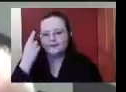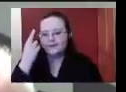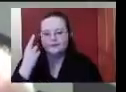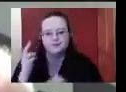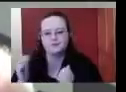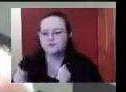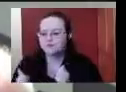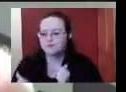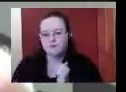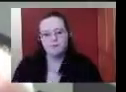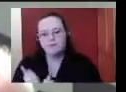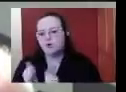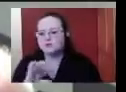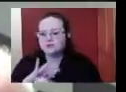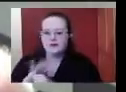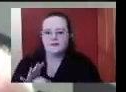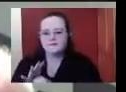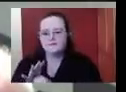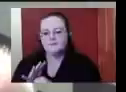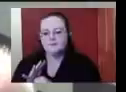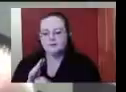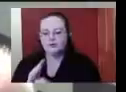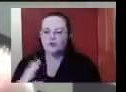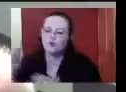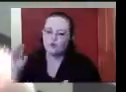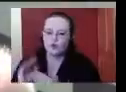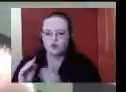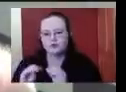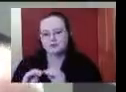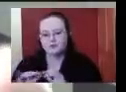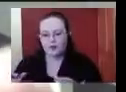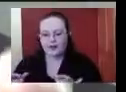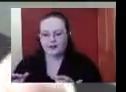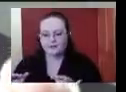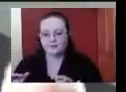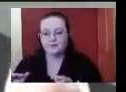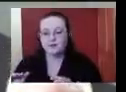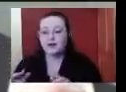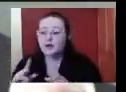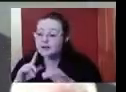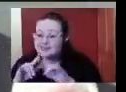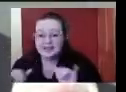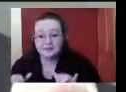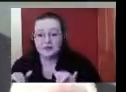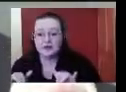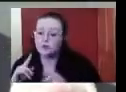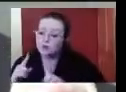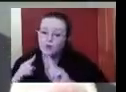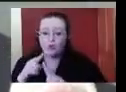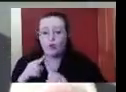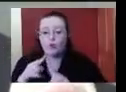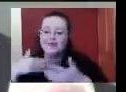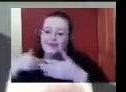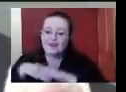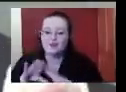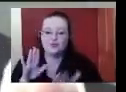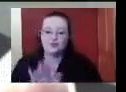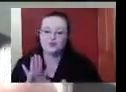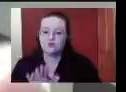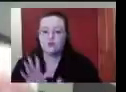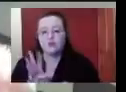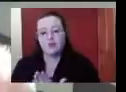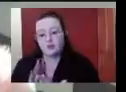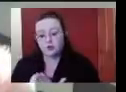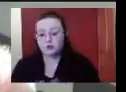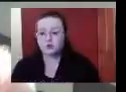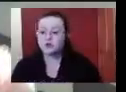in place in order to reduce spread, while allowing our children to have access to in-person learning. So while it is true that younger